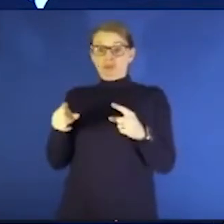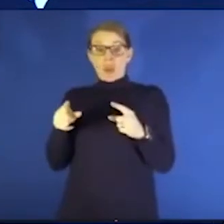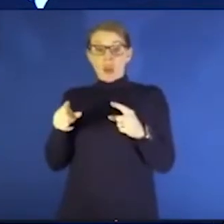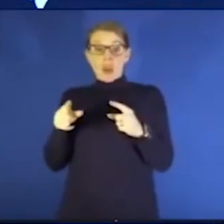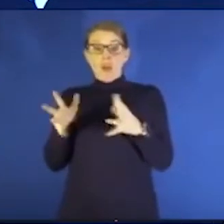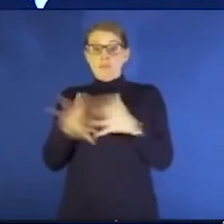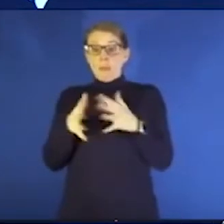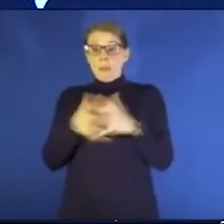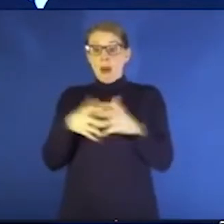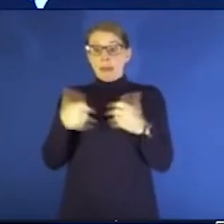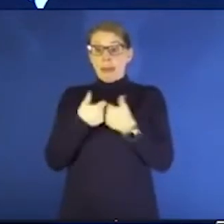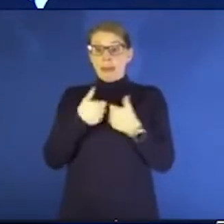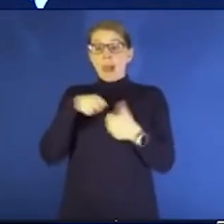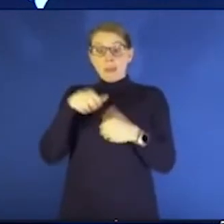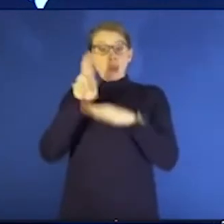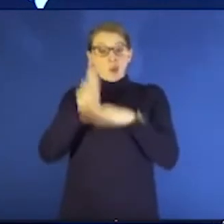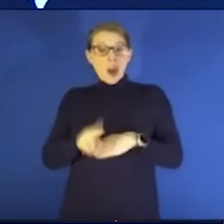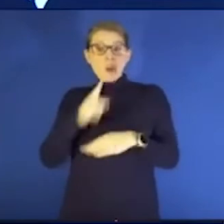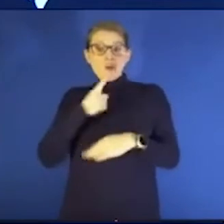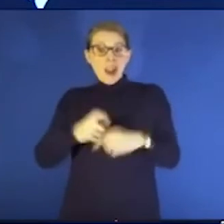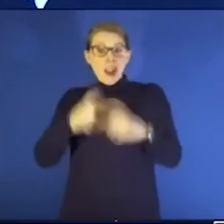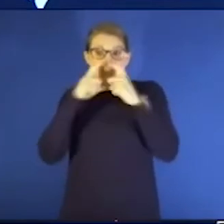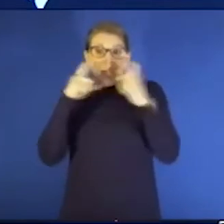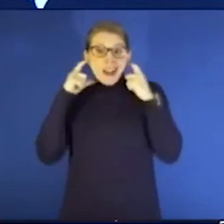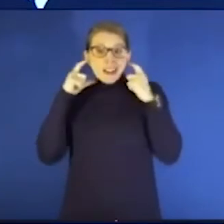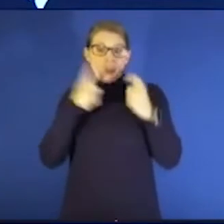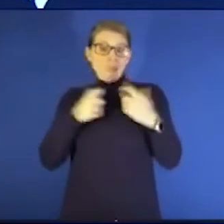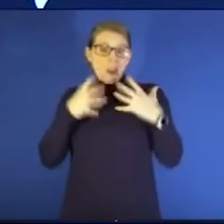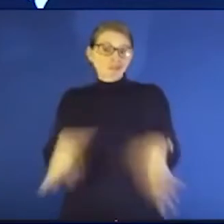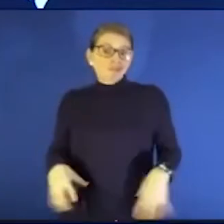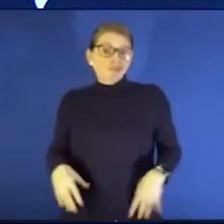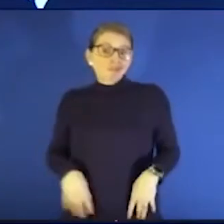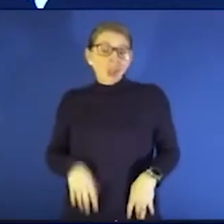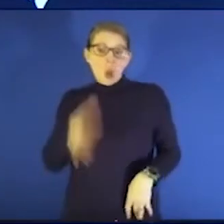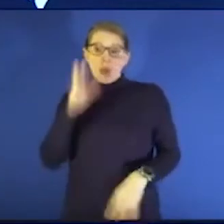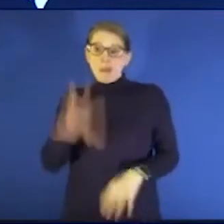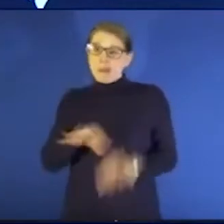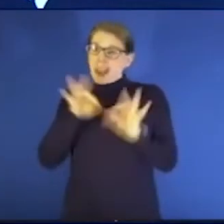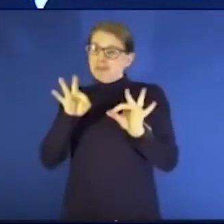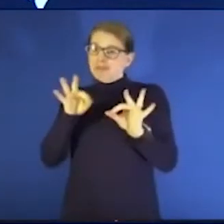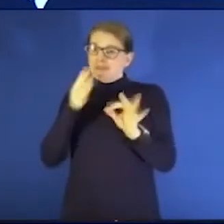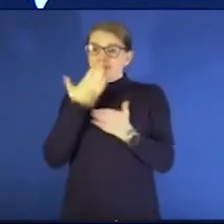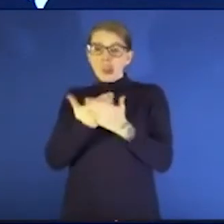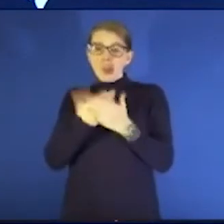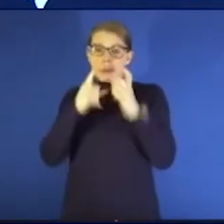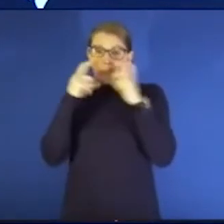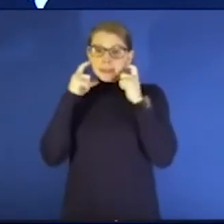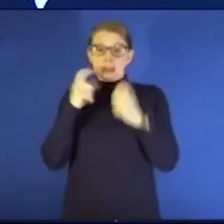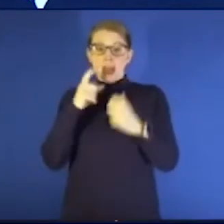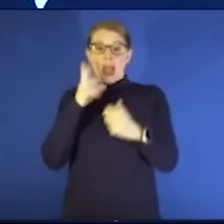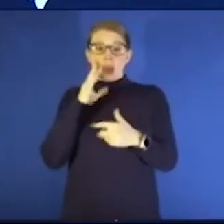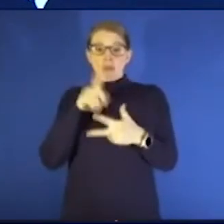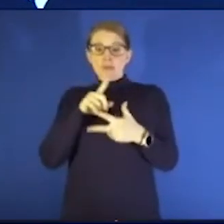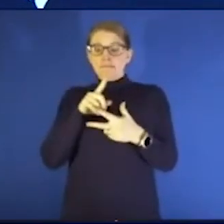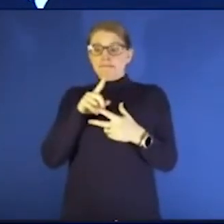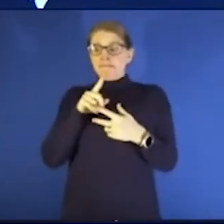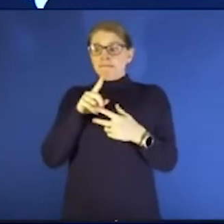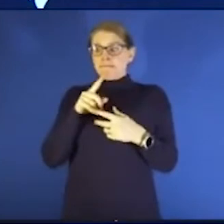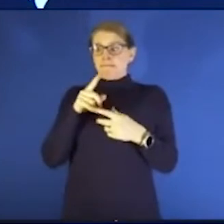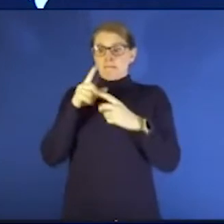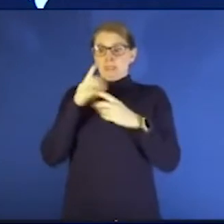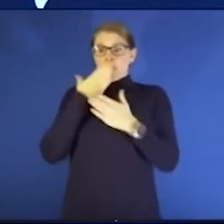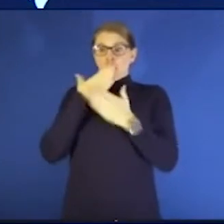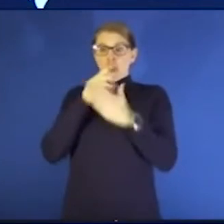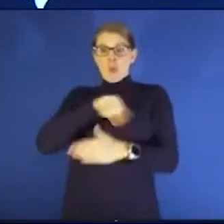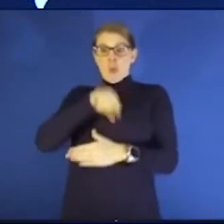red mask on, and it's going to be a really good mask. And I know that those things will help keep it safe. And to me, and here's just a personal